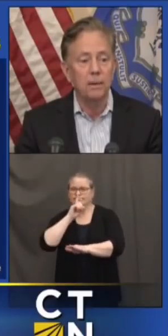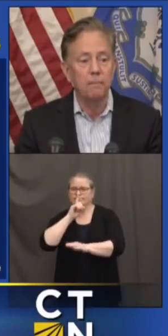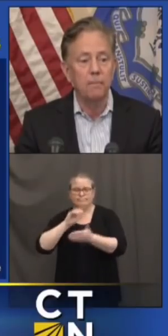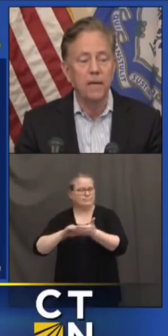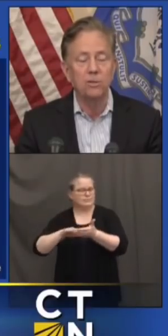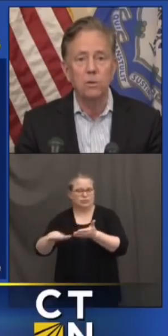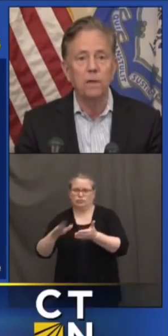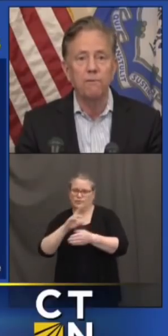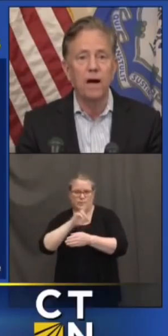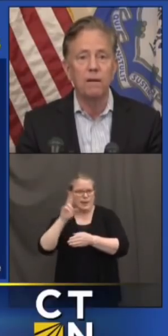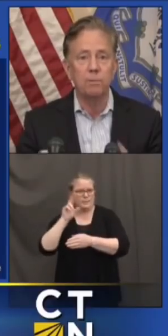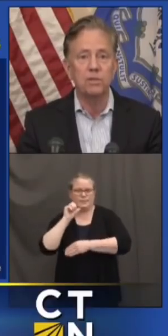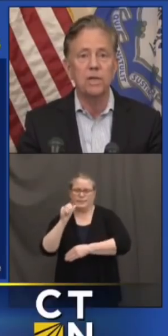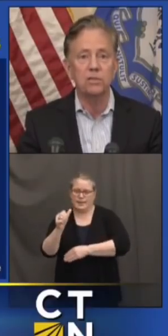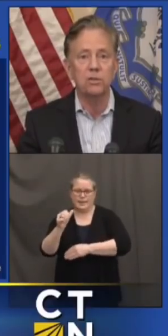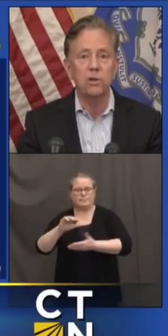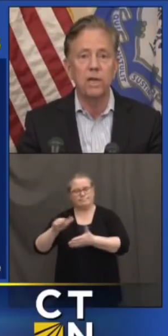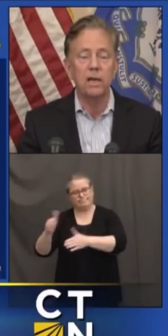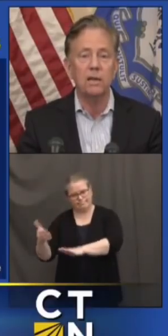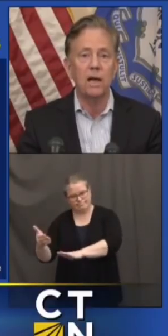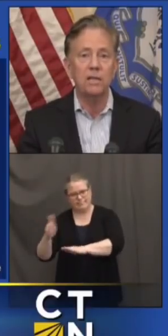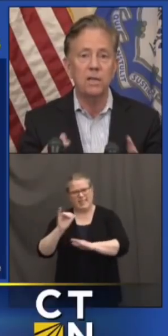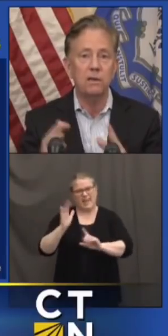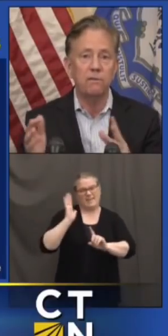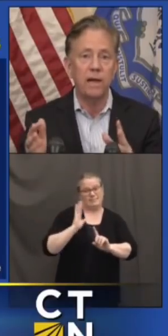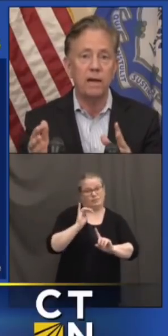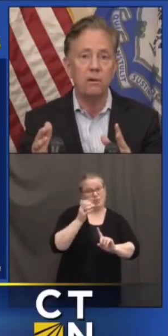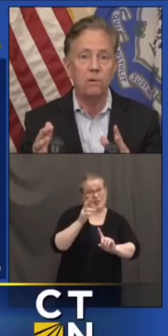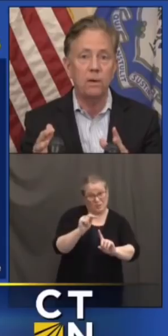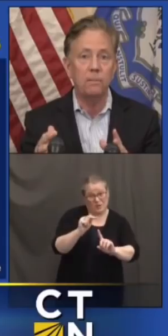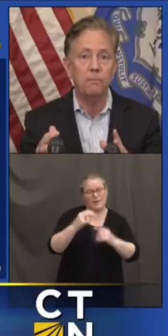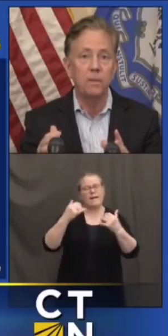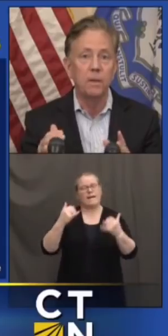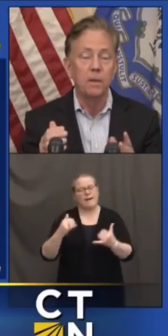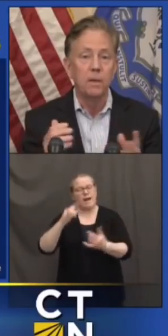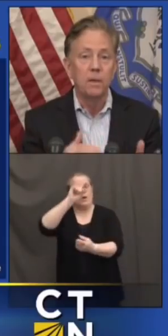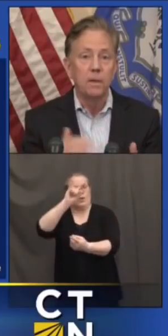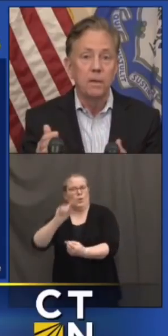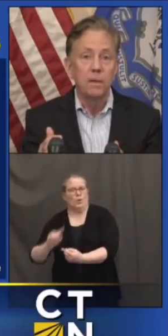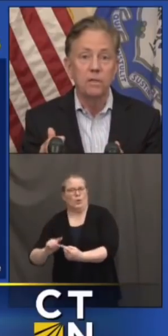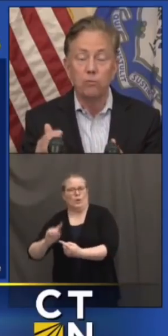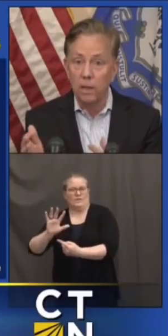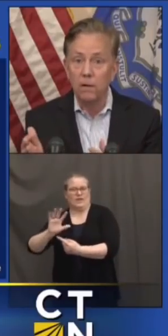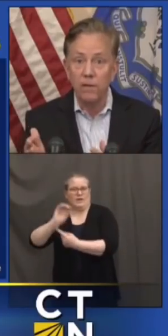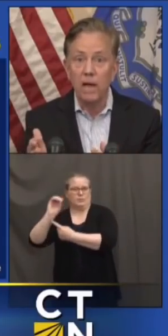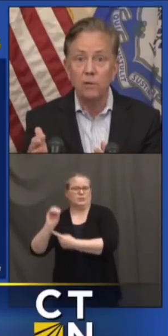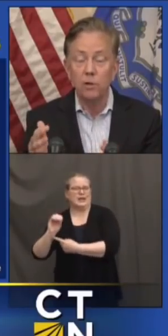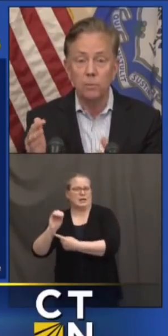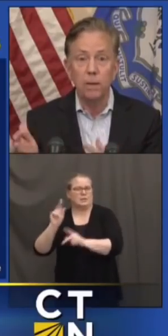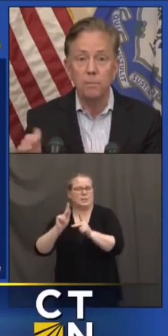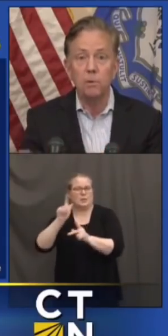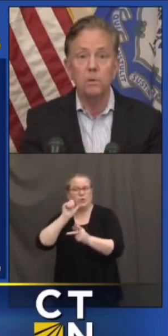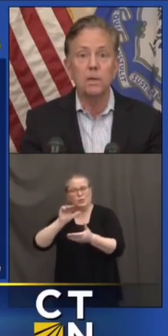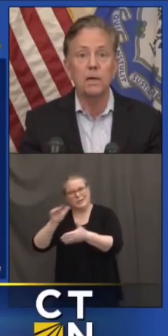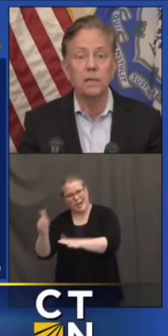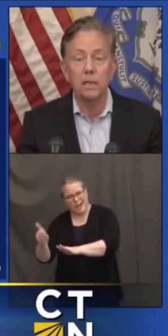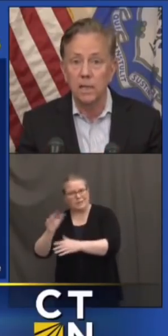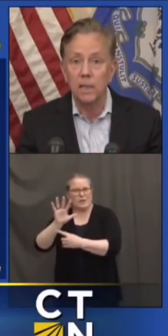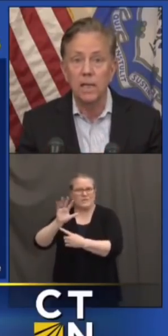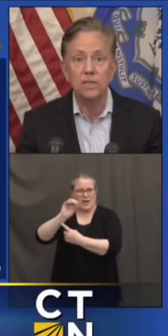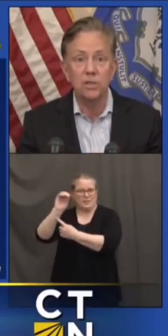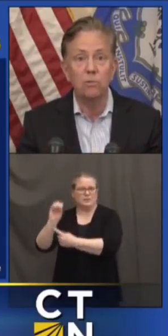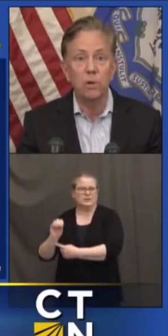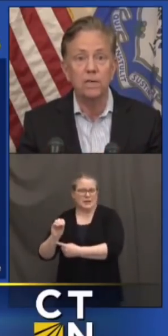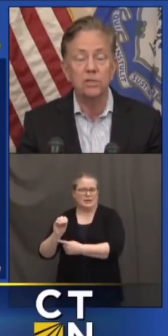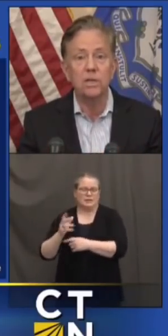today, that's only 5%. So you get an idea of how it's relatively healthier people, a